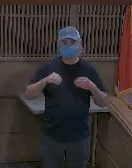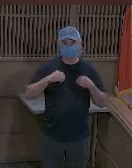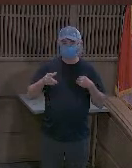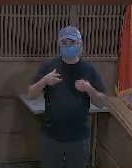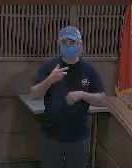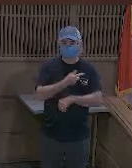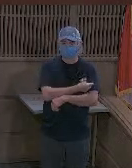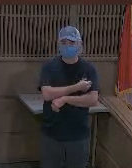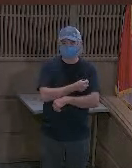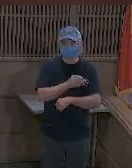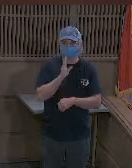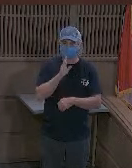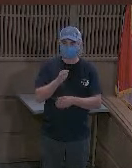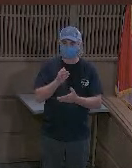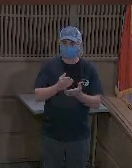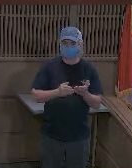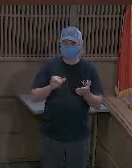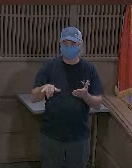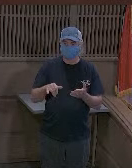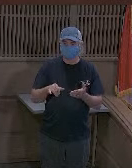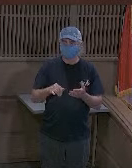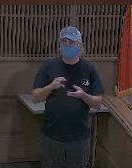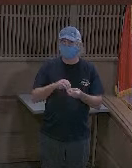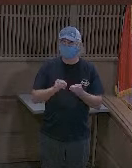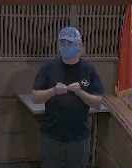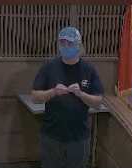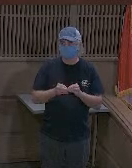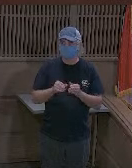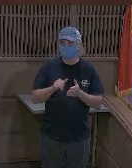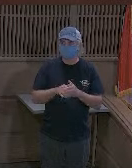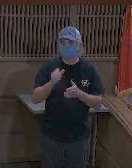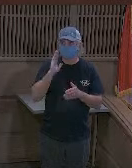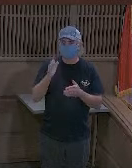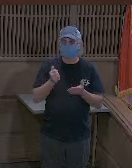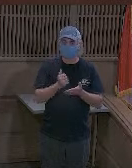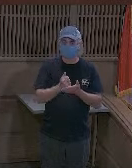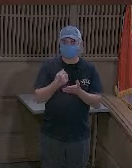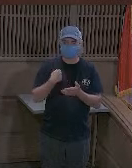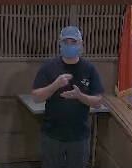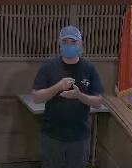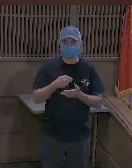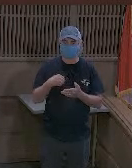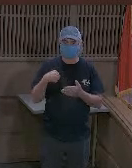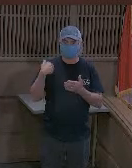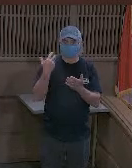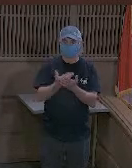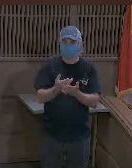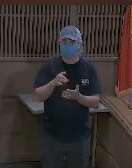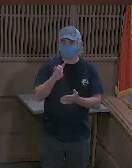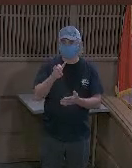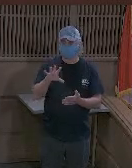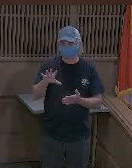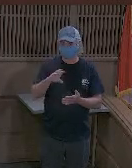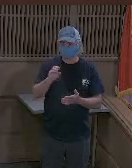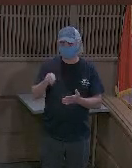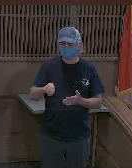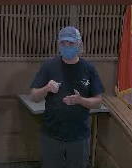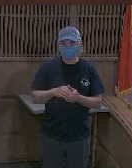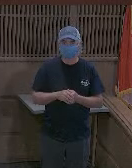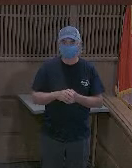of that percentage that will help us get to 75% by January